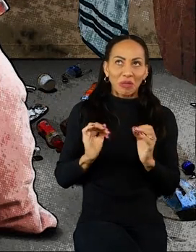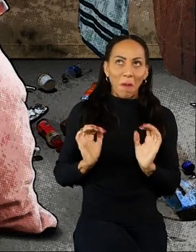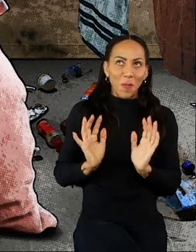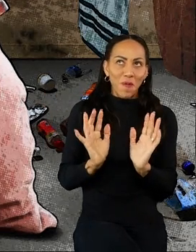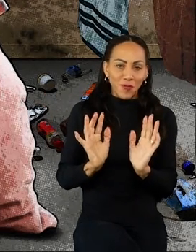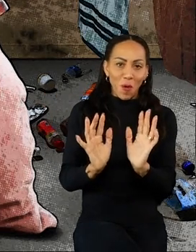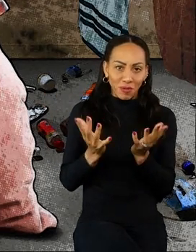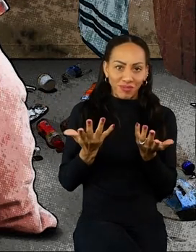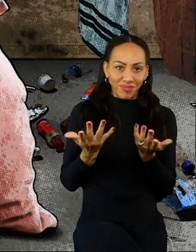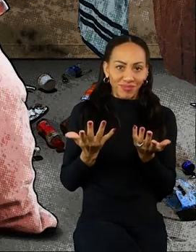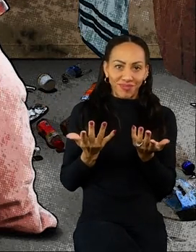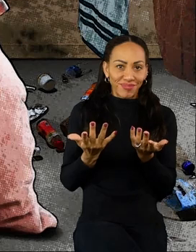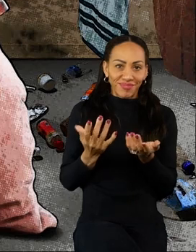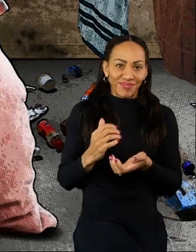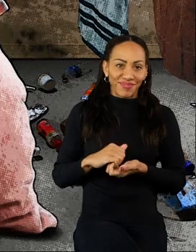this hallucinatory state.